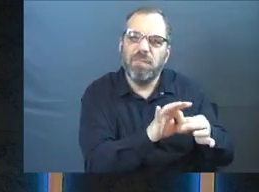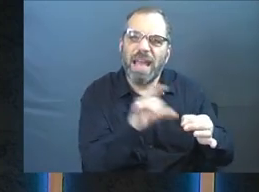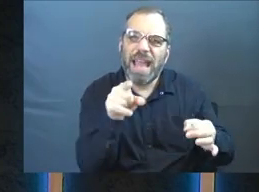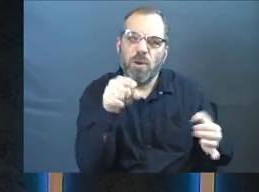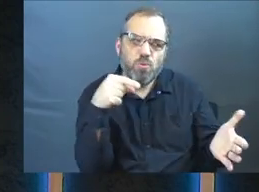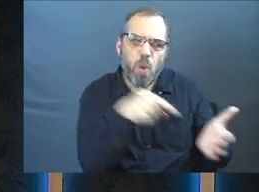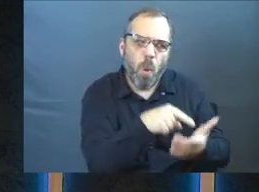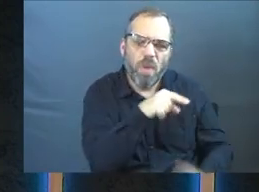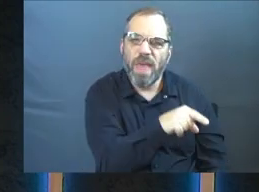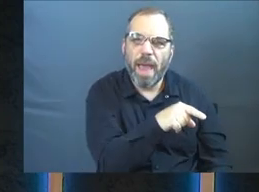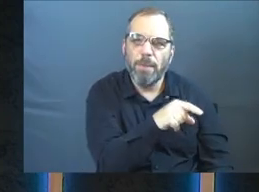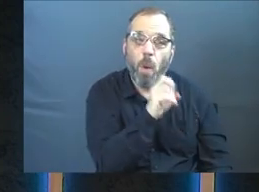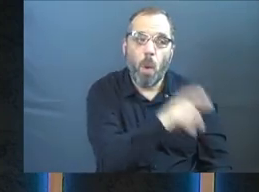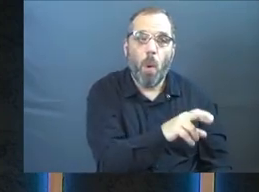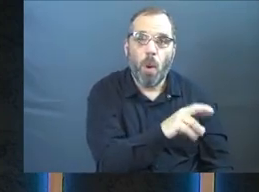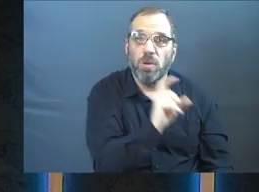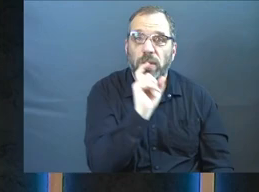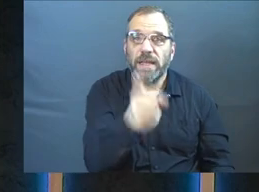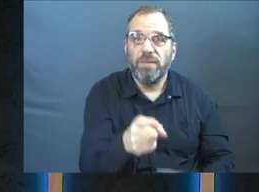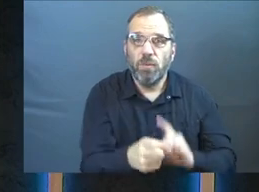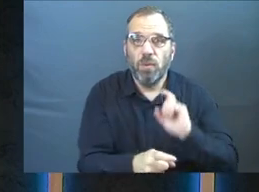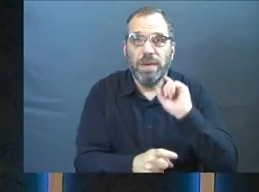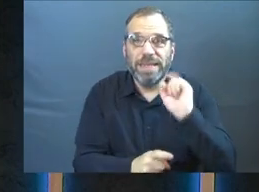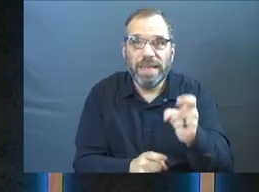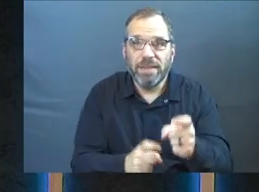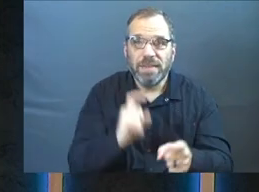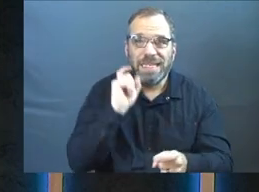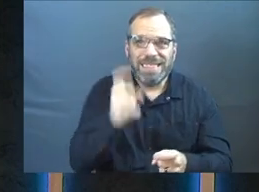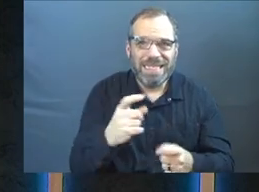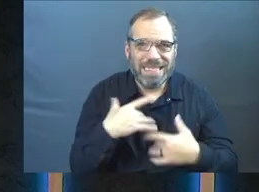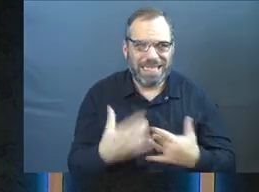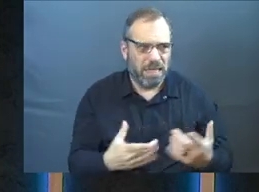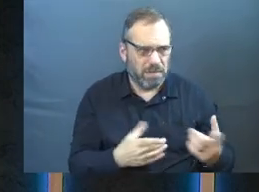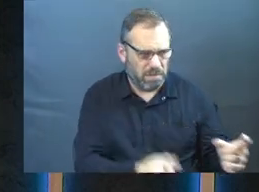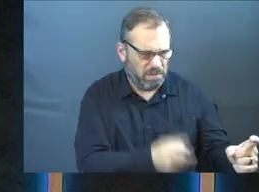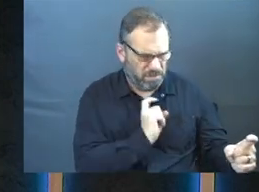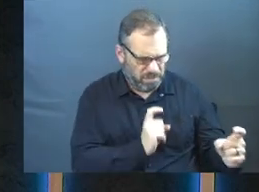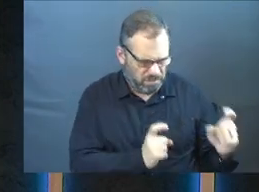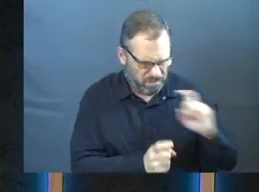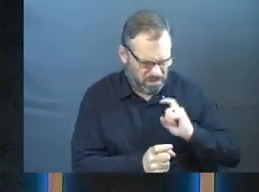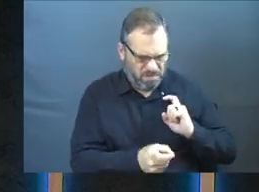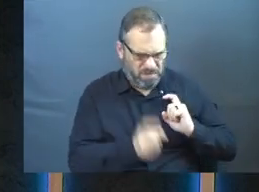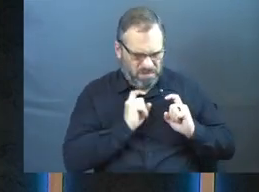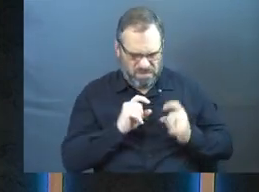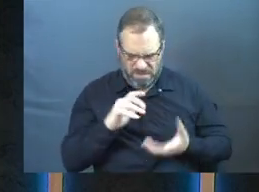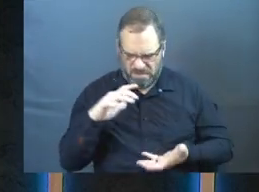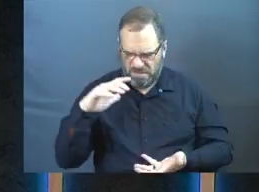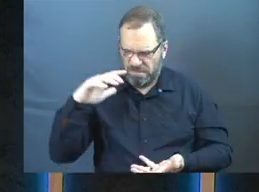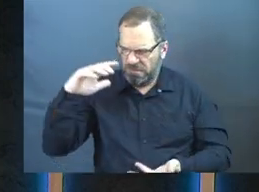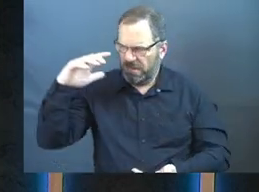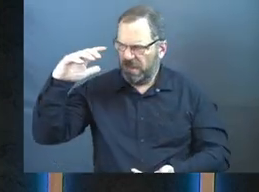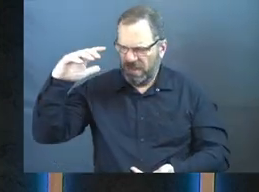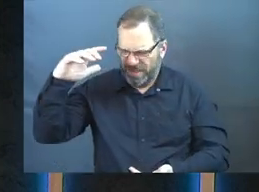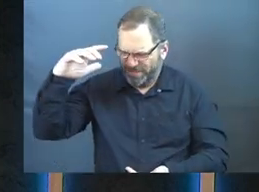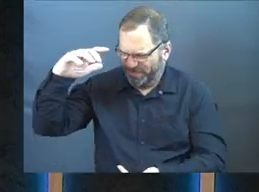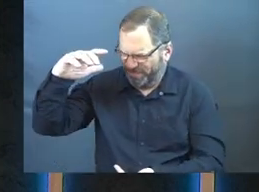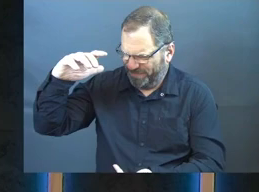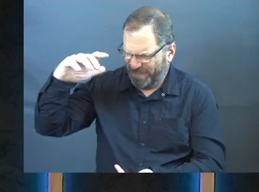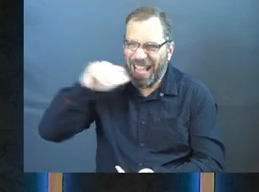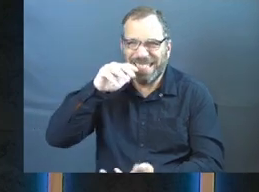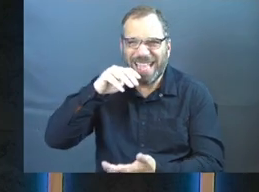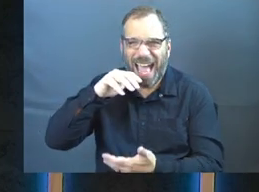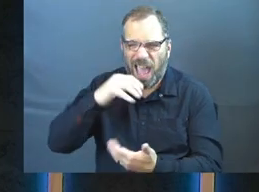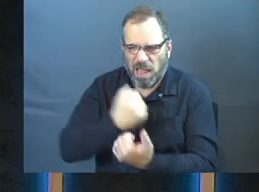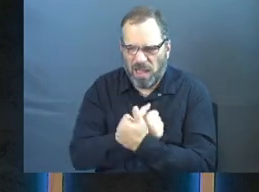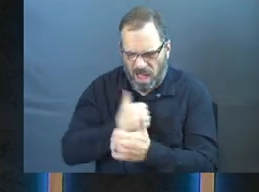them? Or do they give gifts to you? And you can just sense that when they give the gift, the giving of the gift is not kindness